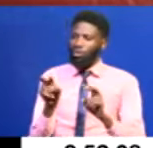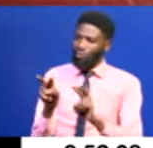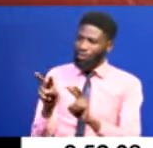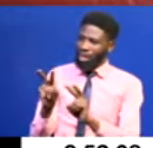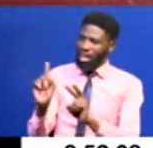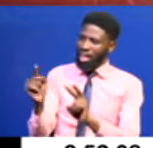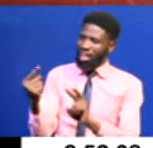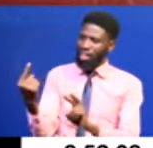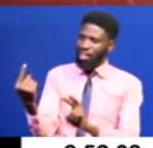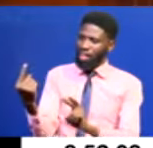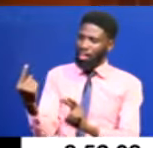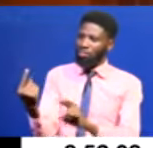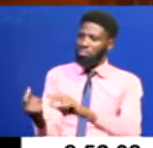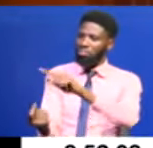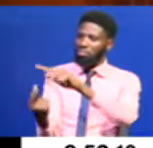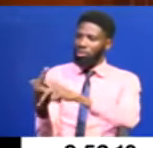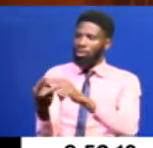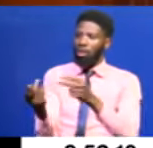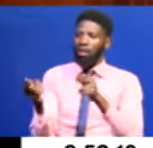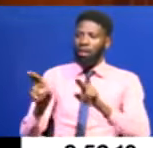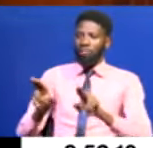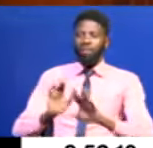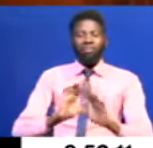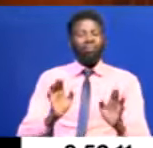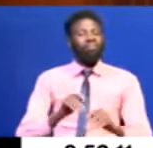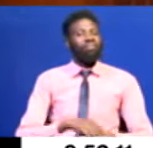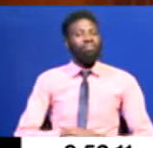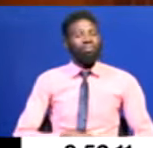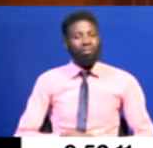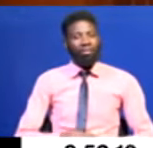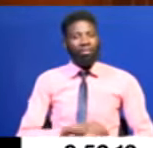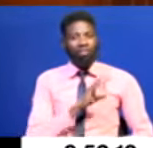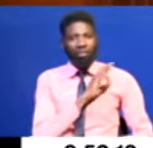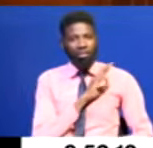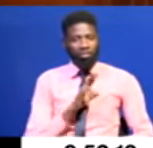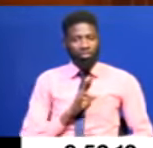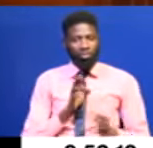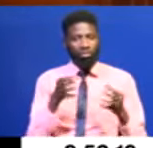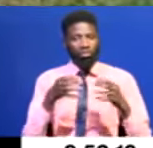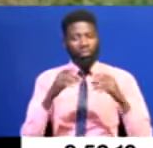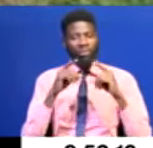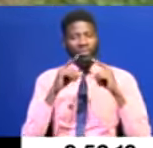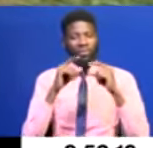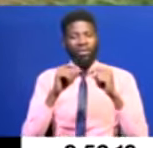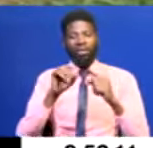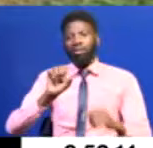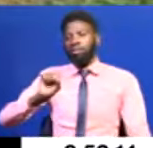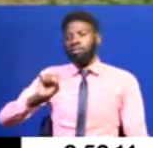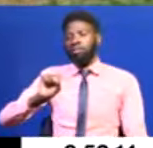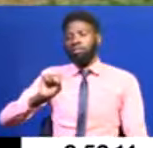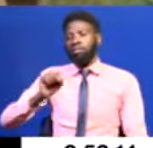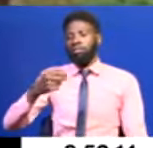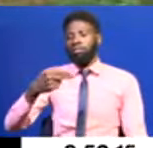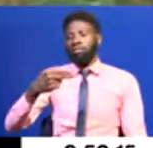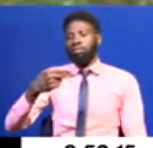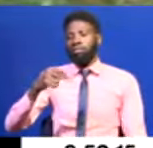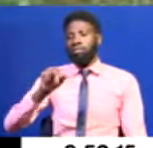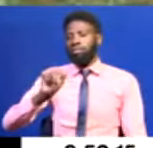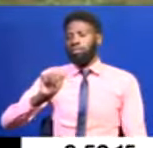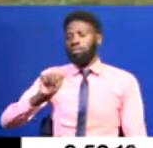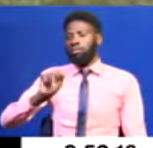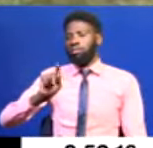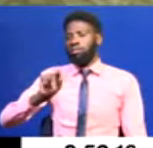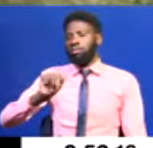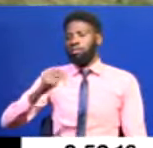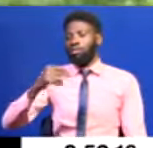exclusive incident. The religious bodies maintain that the Shakahola massacre occurred due to massive security failure on the